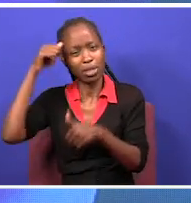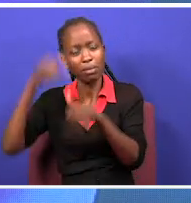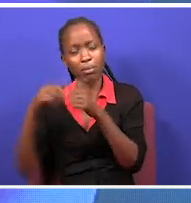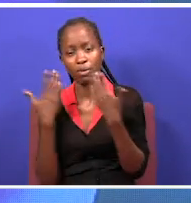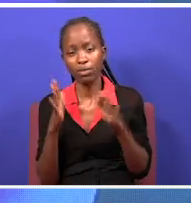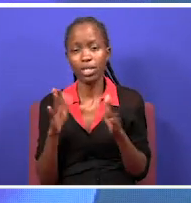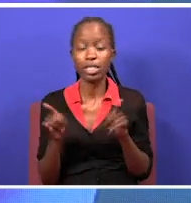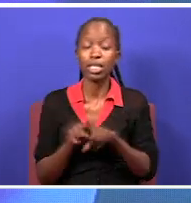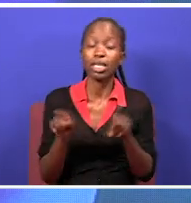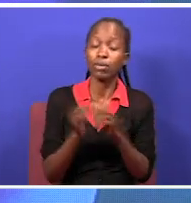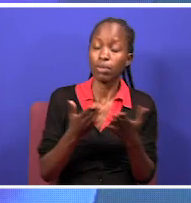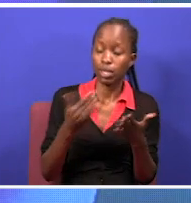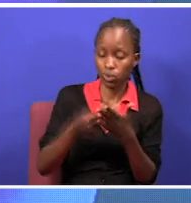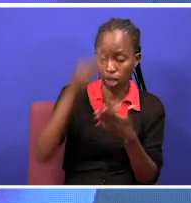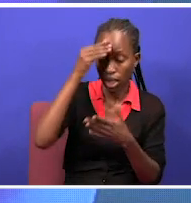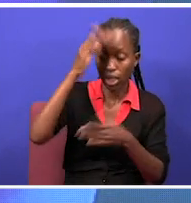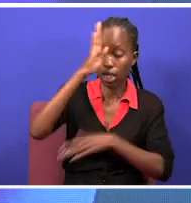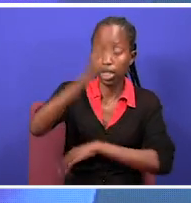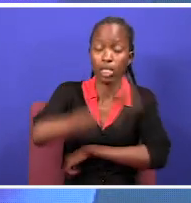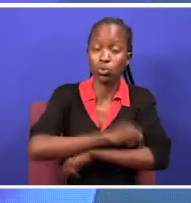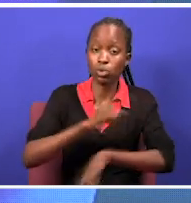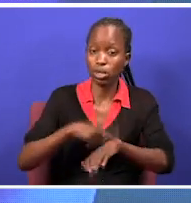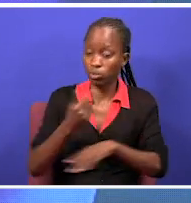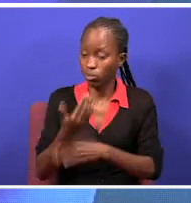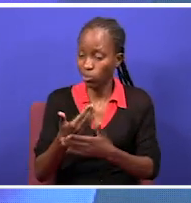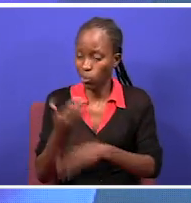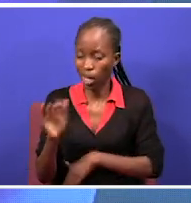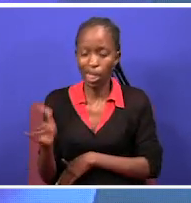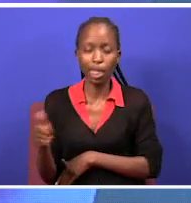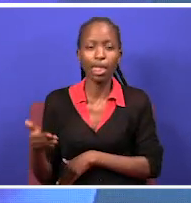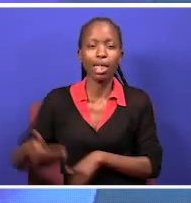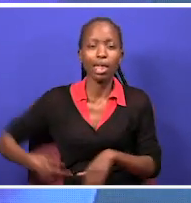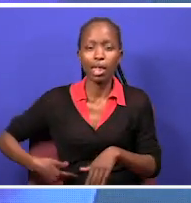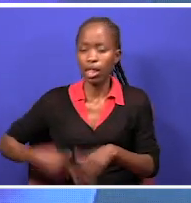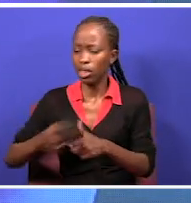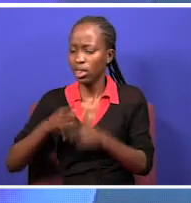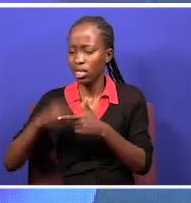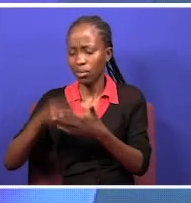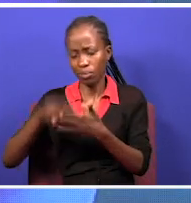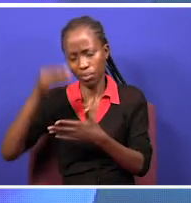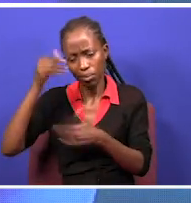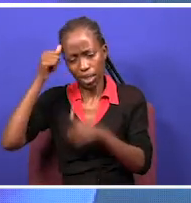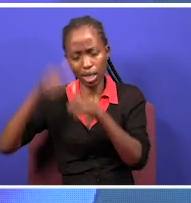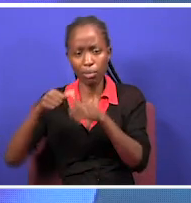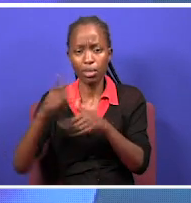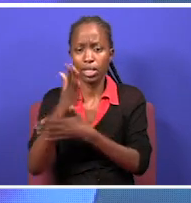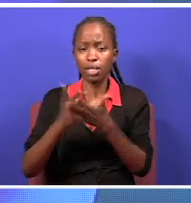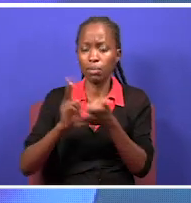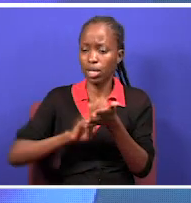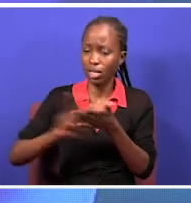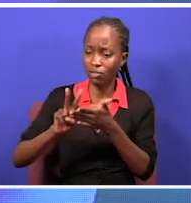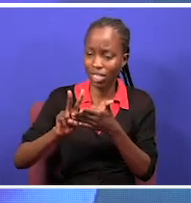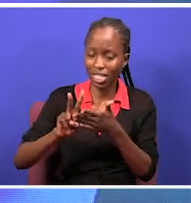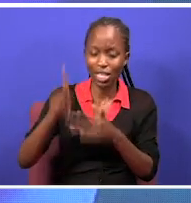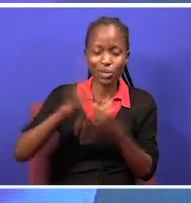The things we learned in Sunday school as children, I still remember them. Some of the verses that I know are the ones that